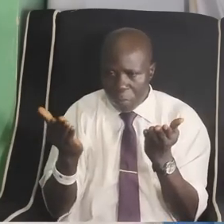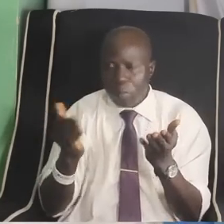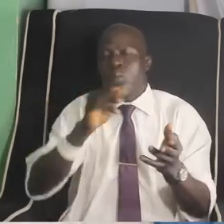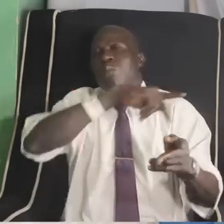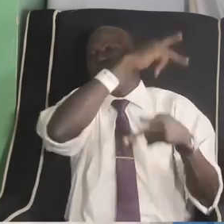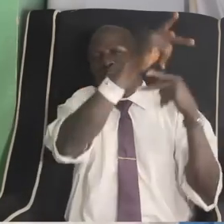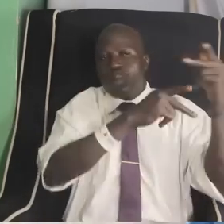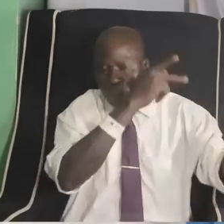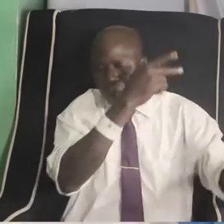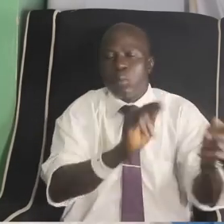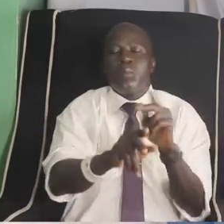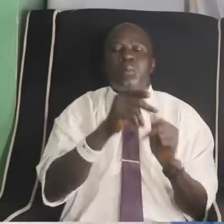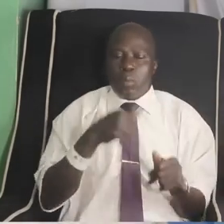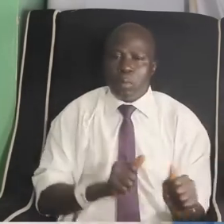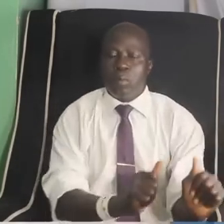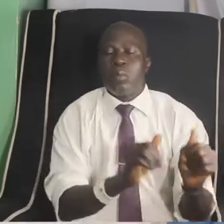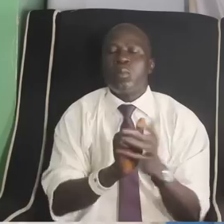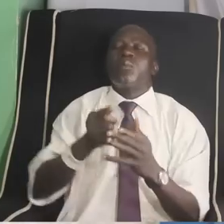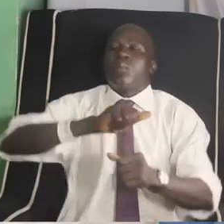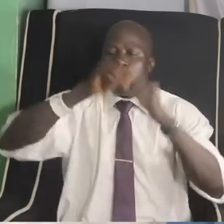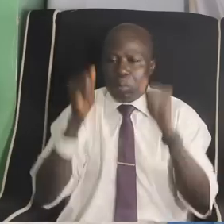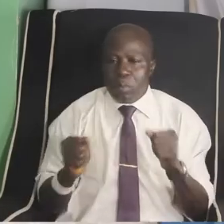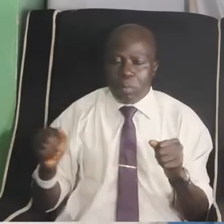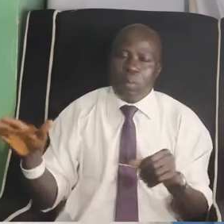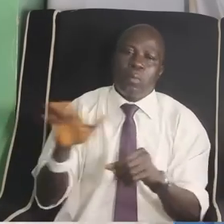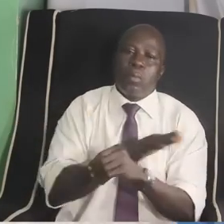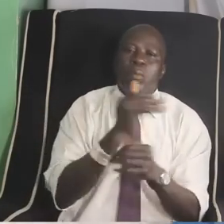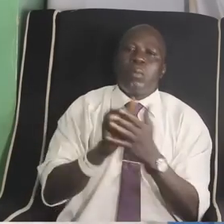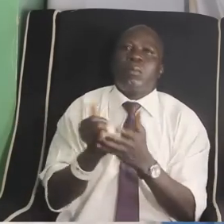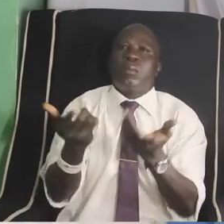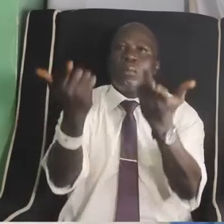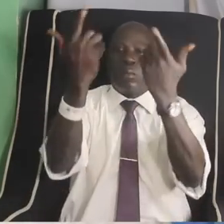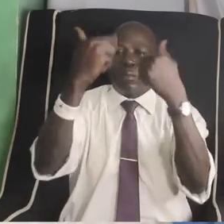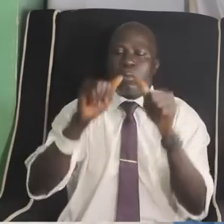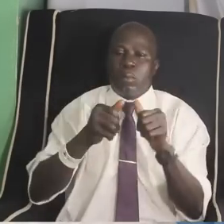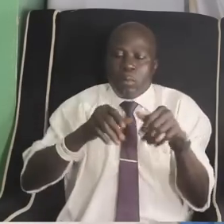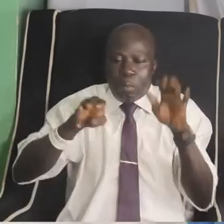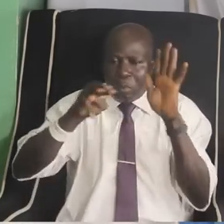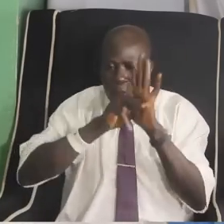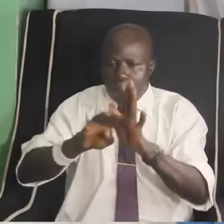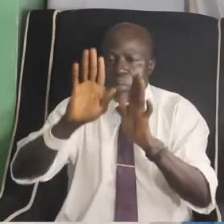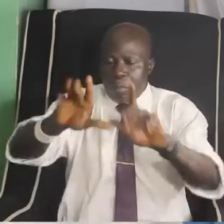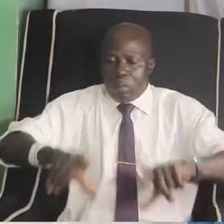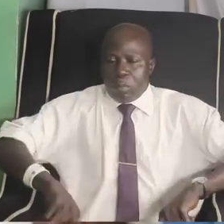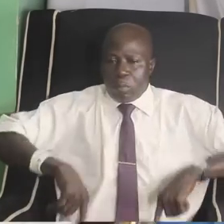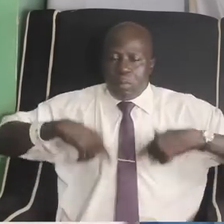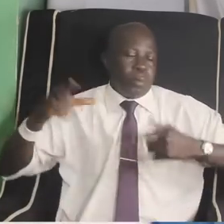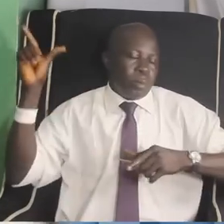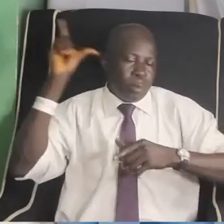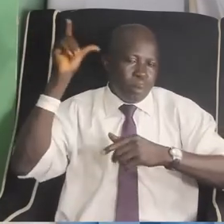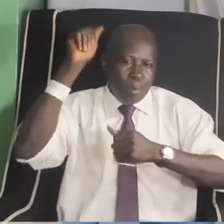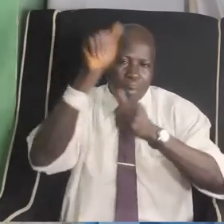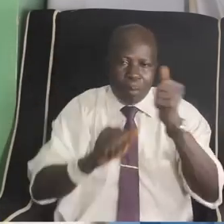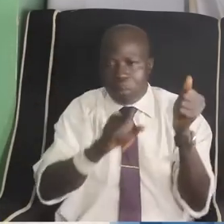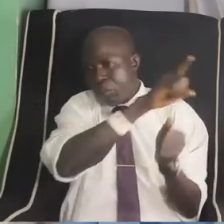Authority of the prophets is very powerful. And that authority manifested in the Lord. Listen to